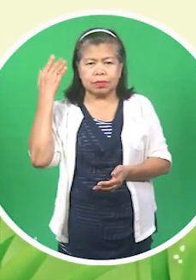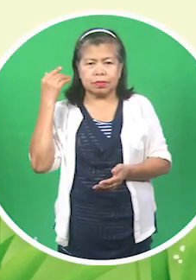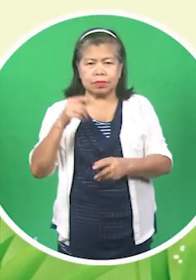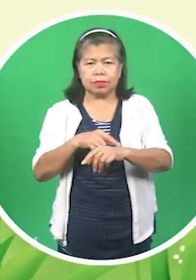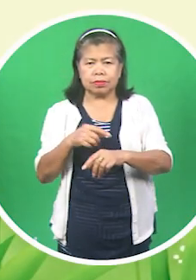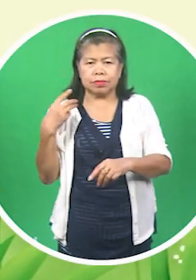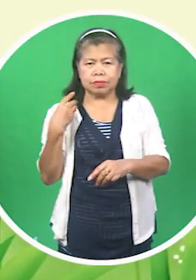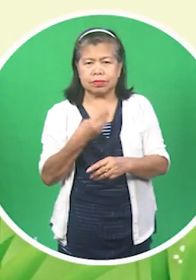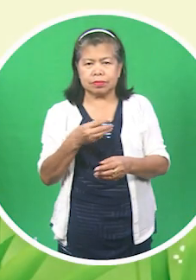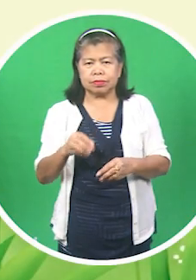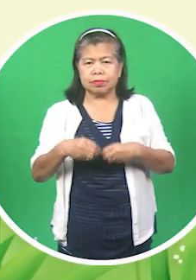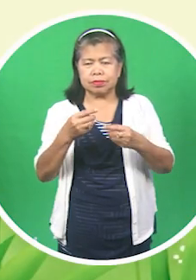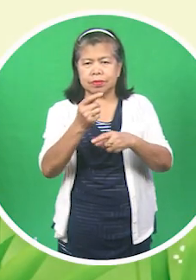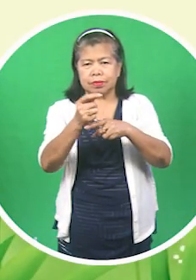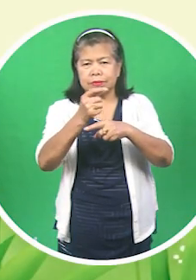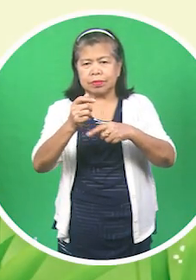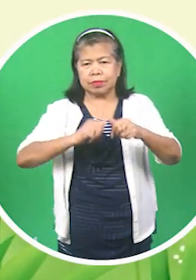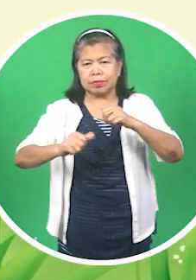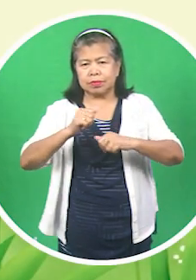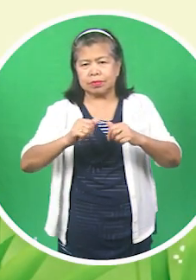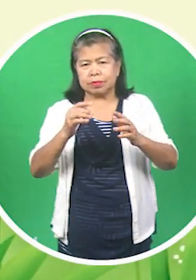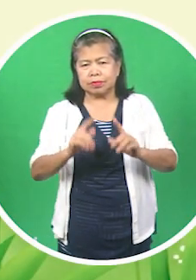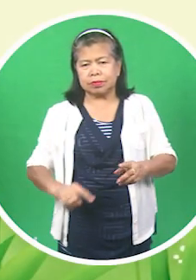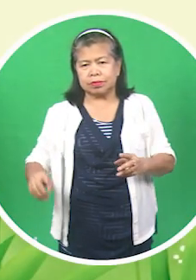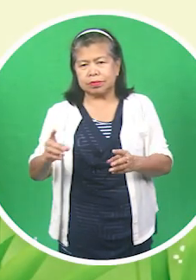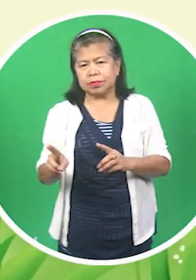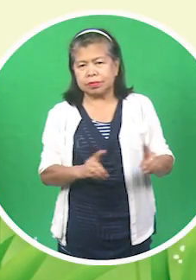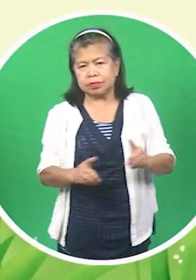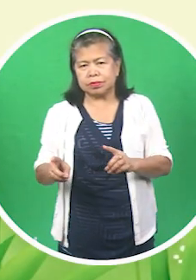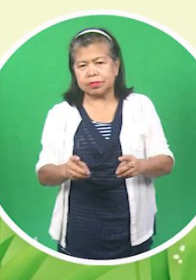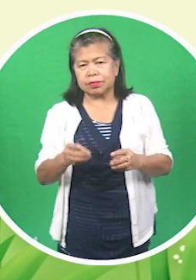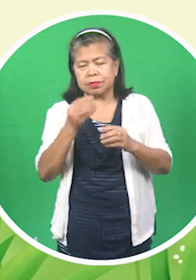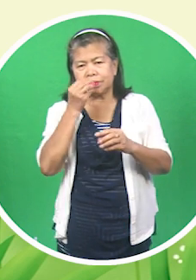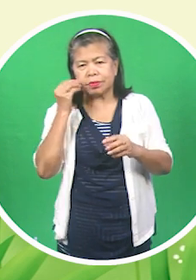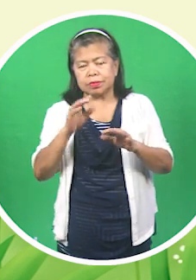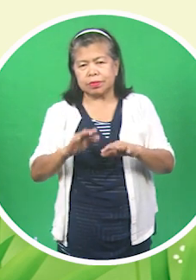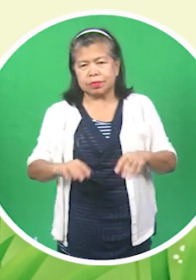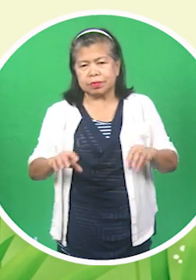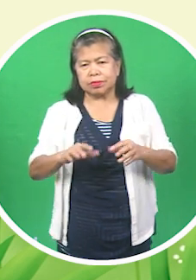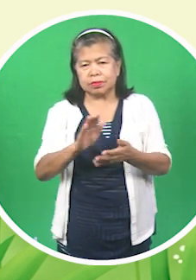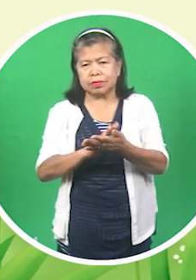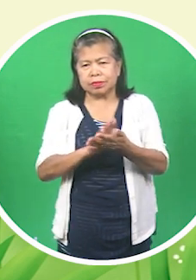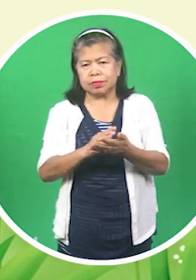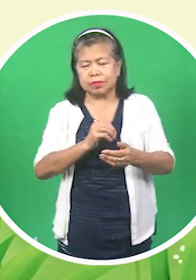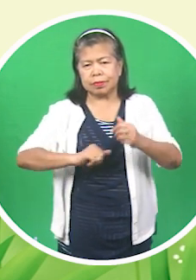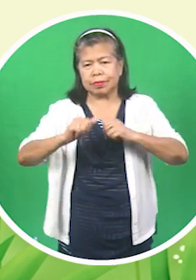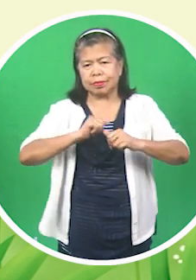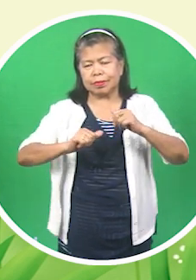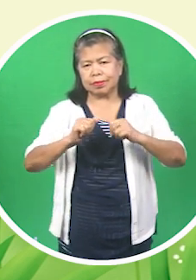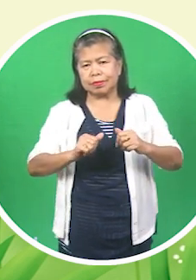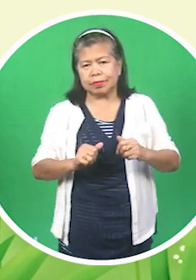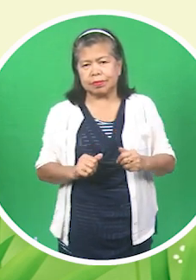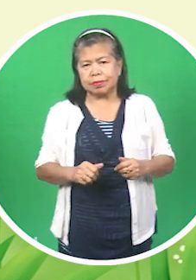Last time, we discussed about talents and abilities. So what have you done at home and in school using your talents and